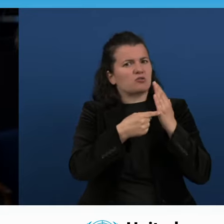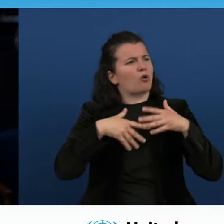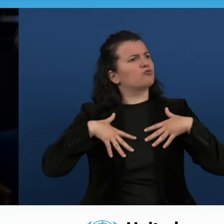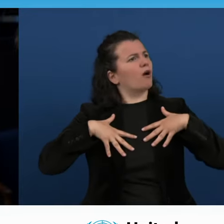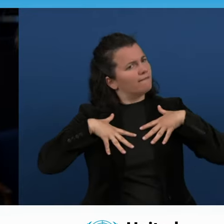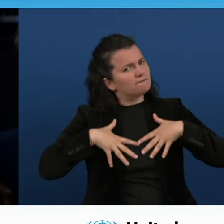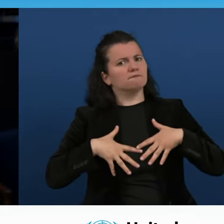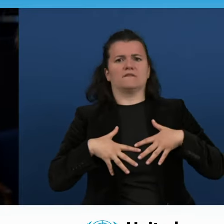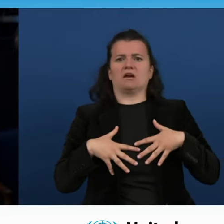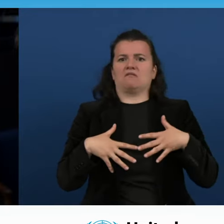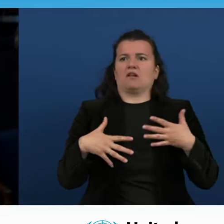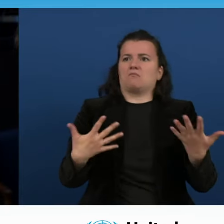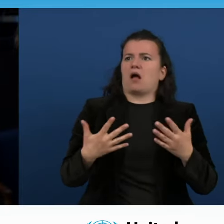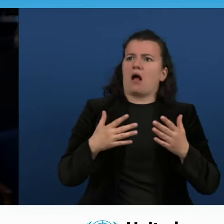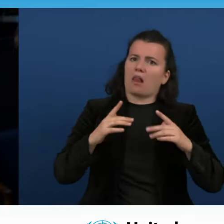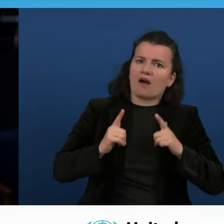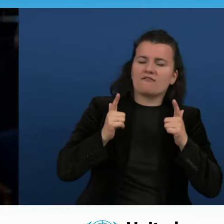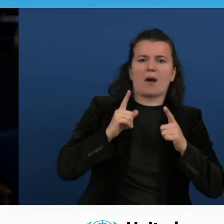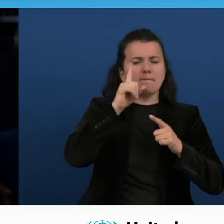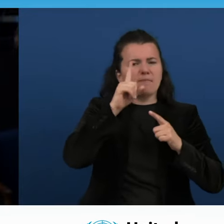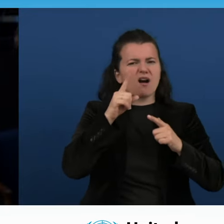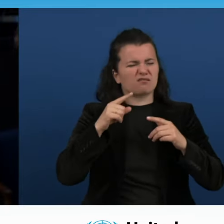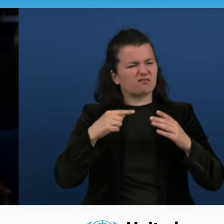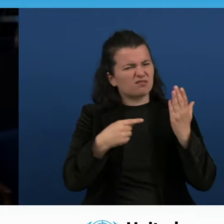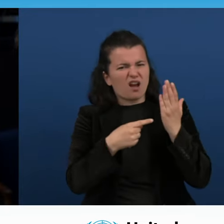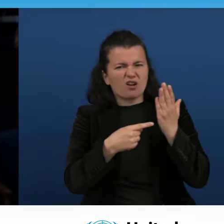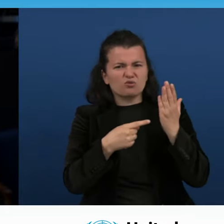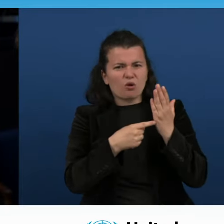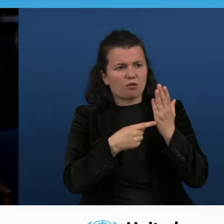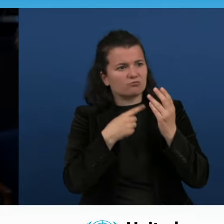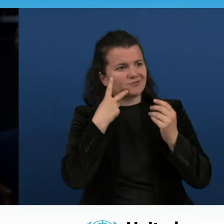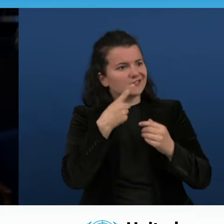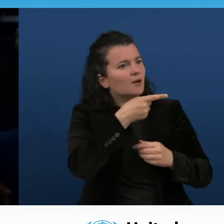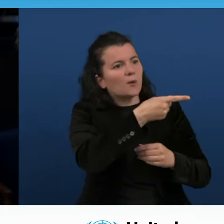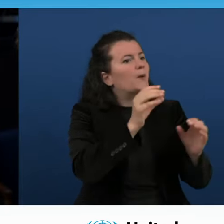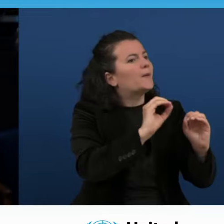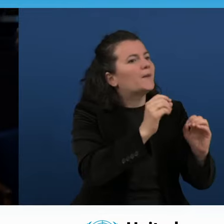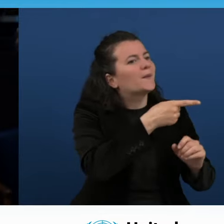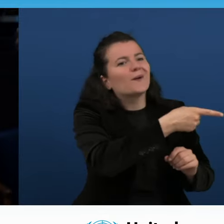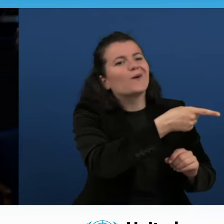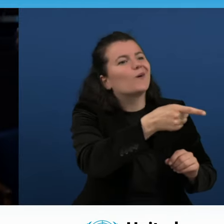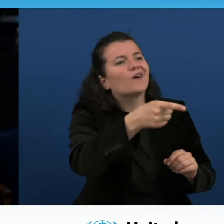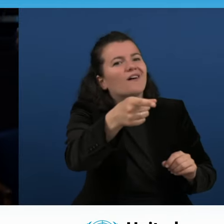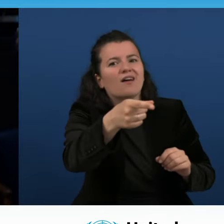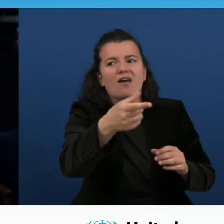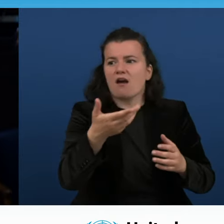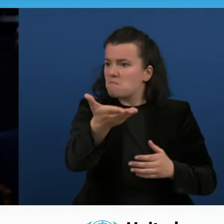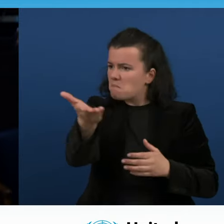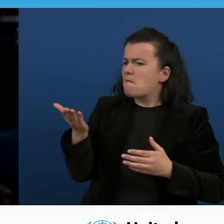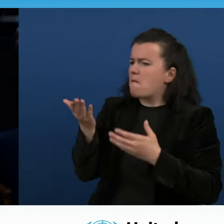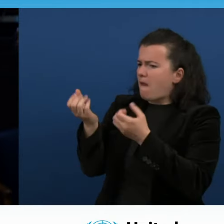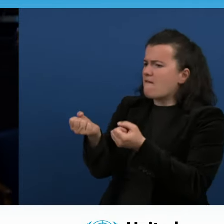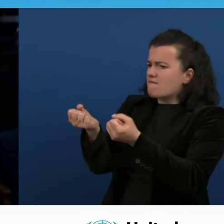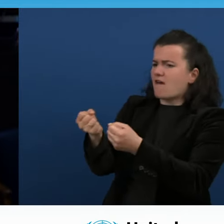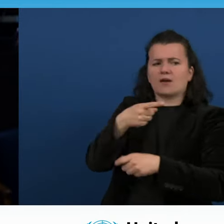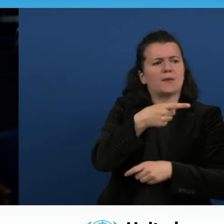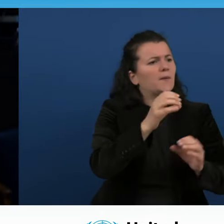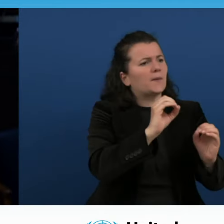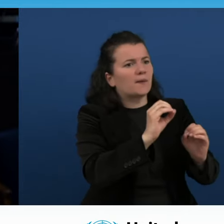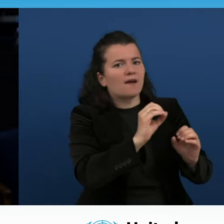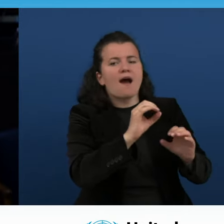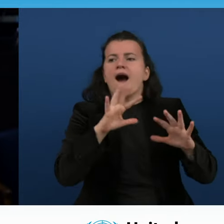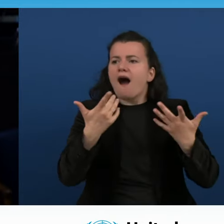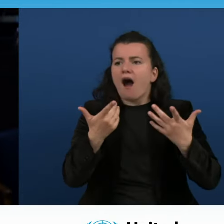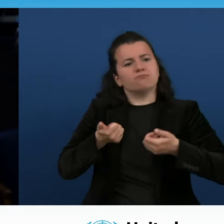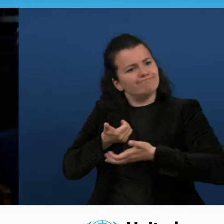comes to access to technology. So how can we leverage technology, and how can we close some of those gaps to make sure